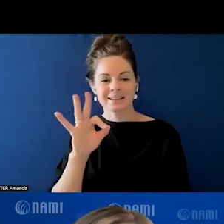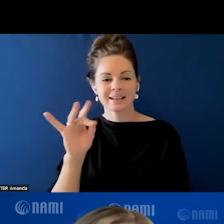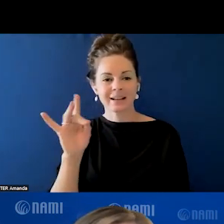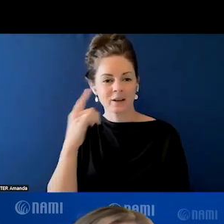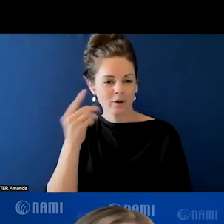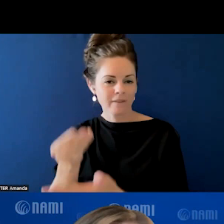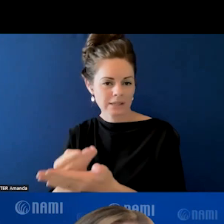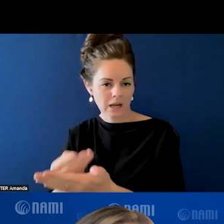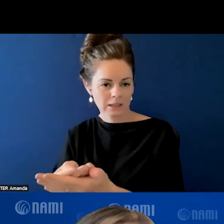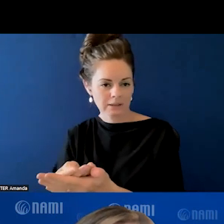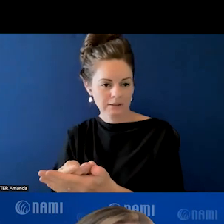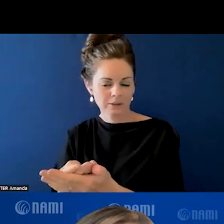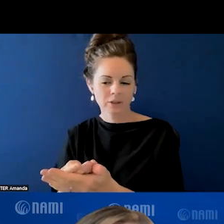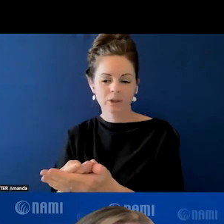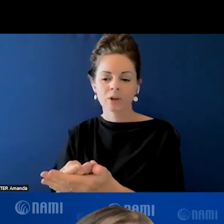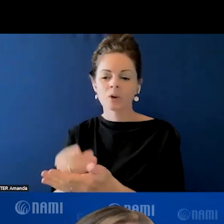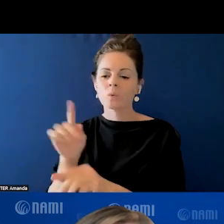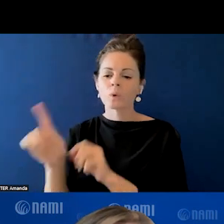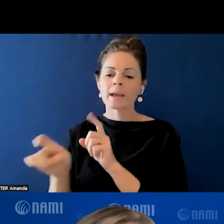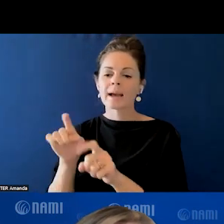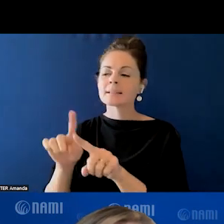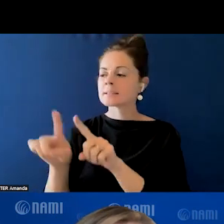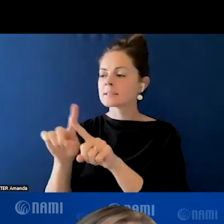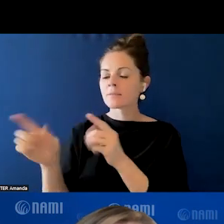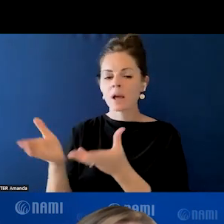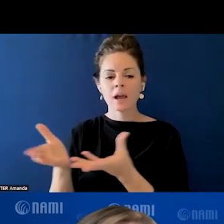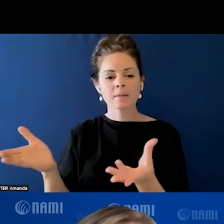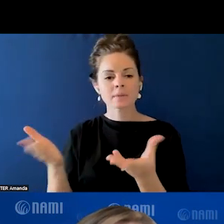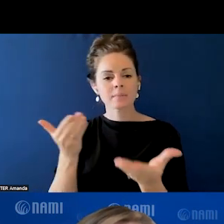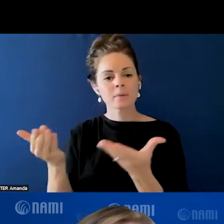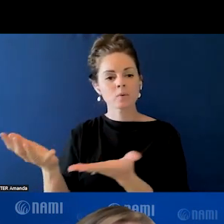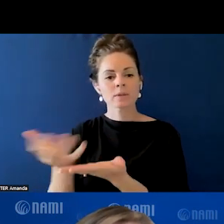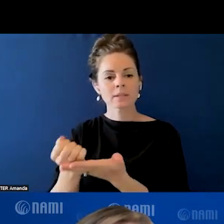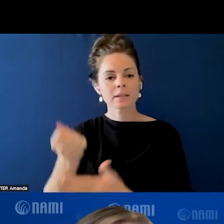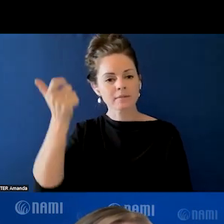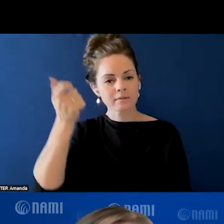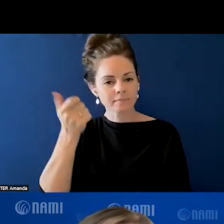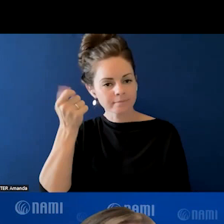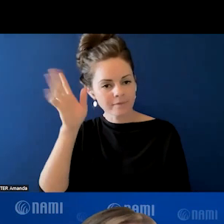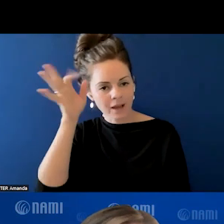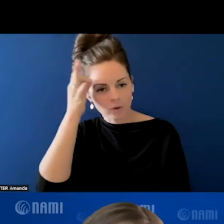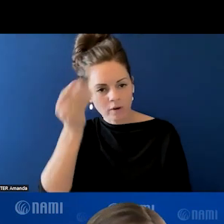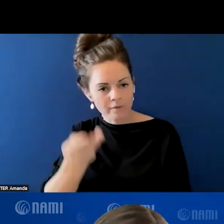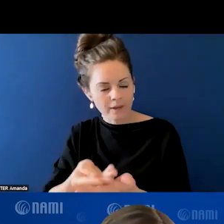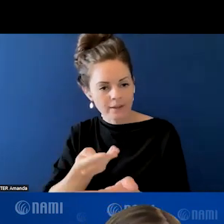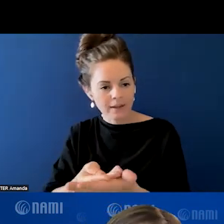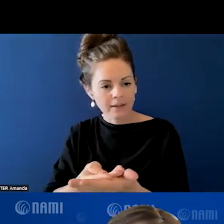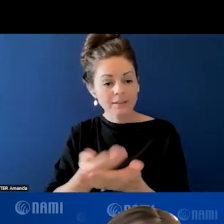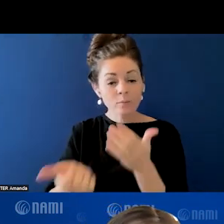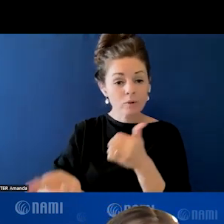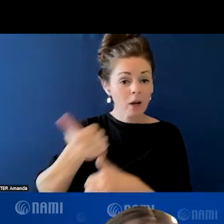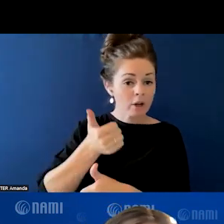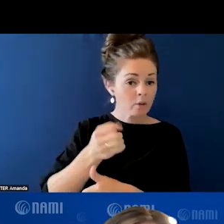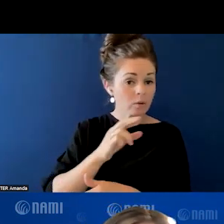We asked about various items that may receive federal funding. How much of a priority, if at all, should